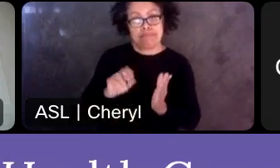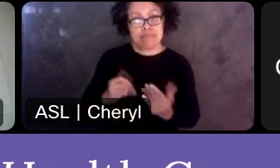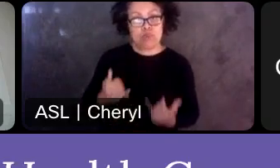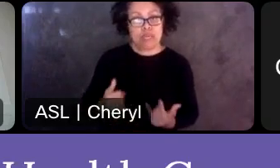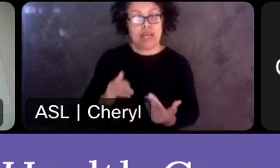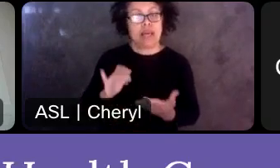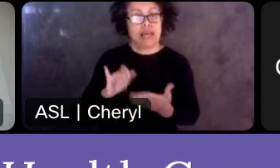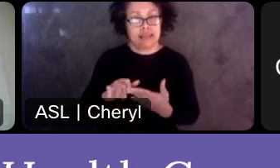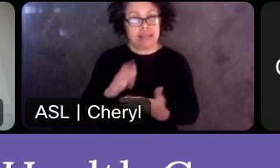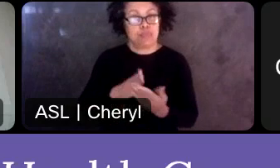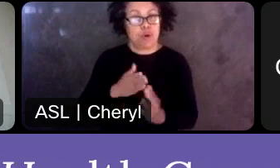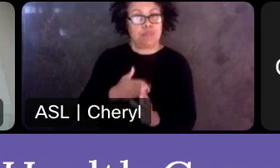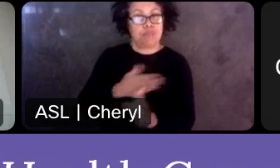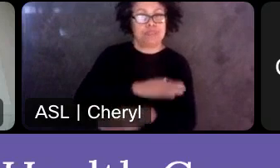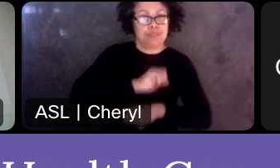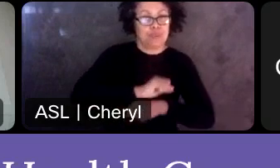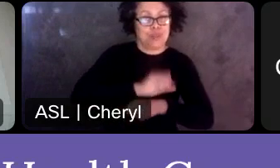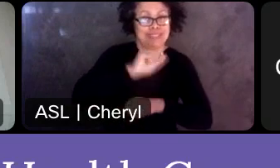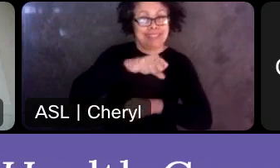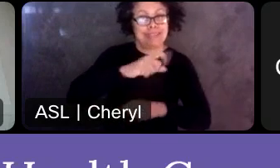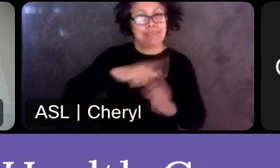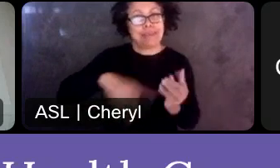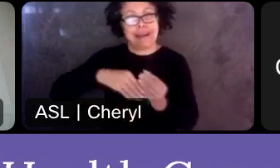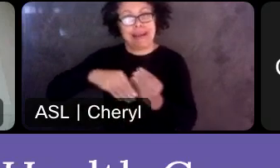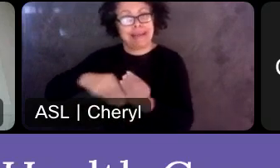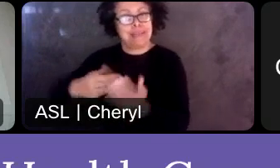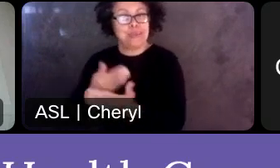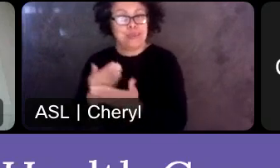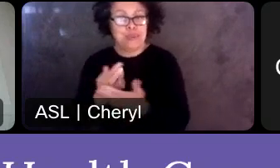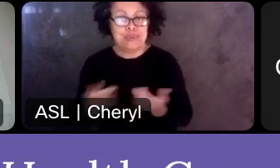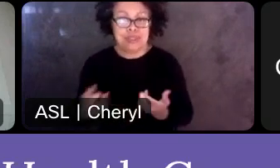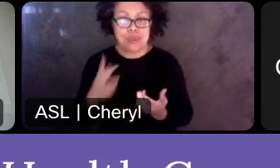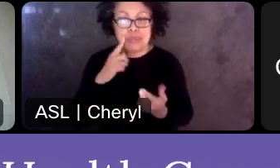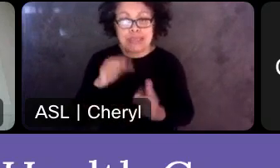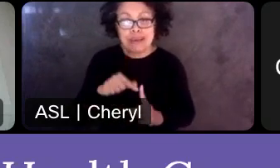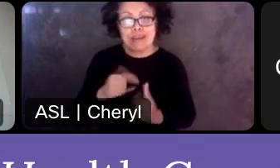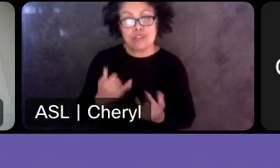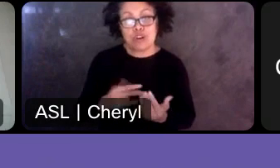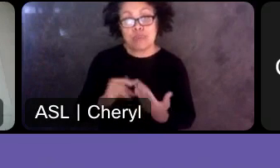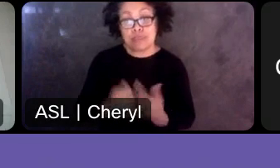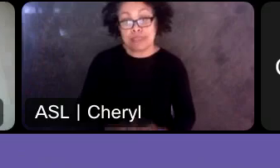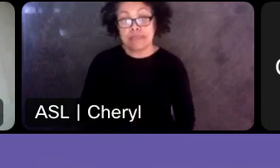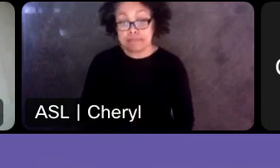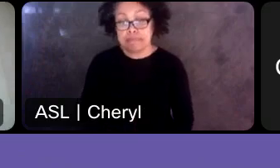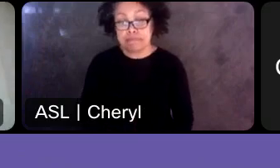center's previous work, but we have added several new resources as part of this project.